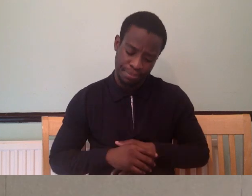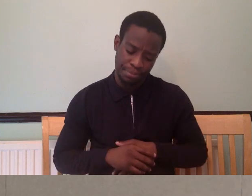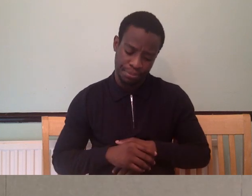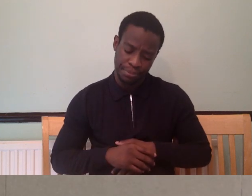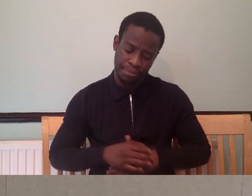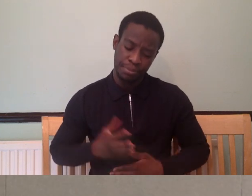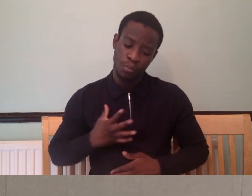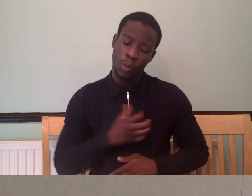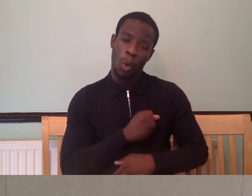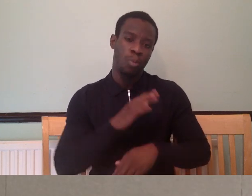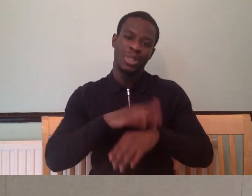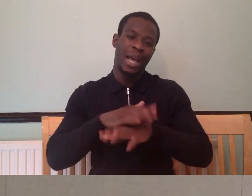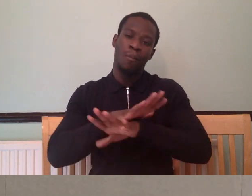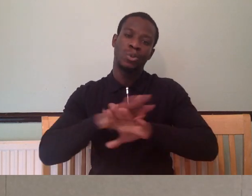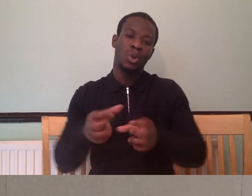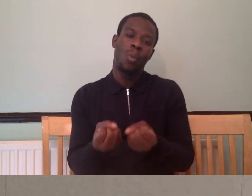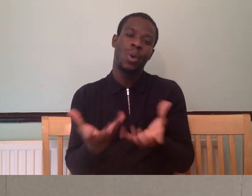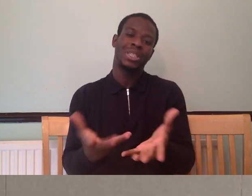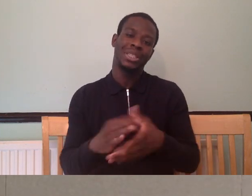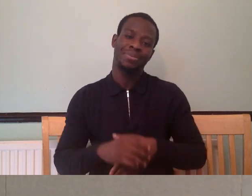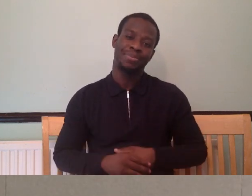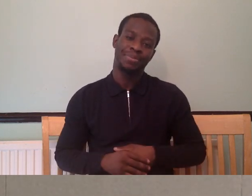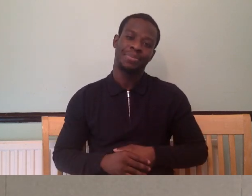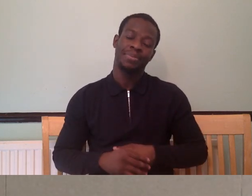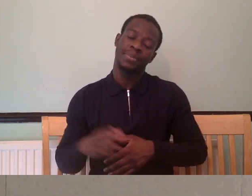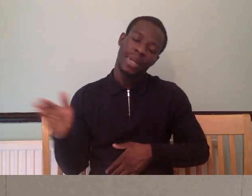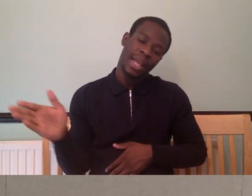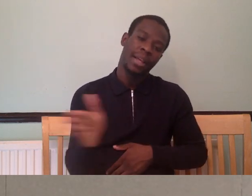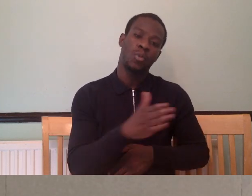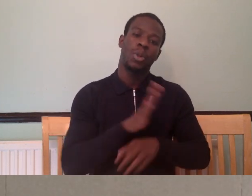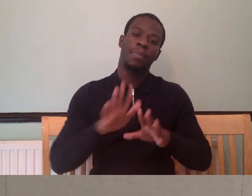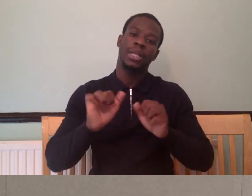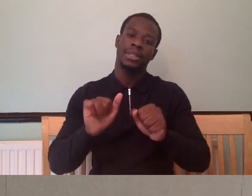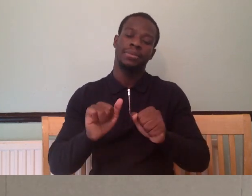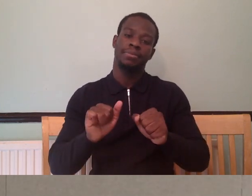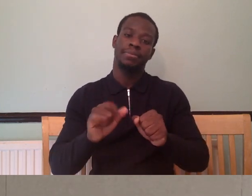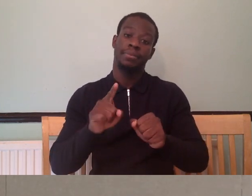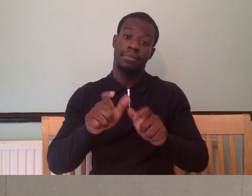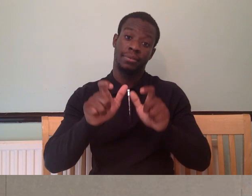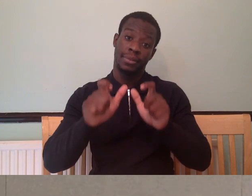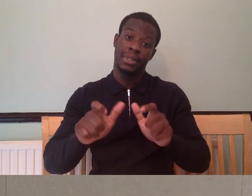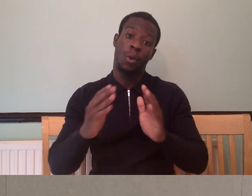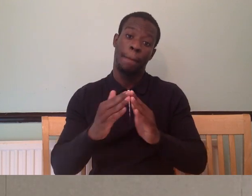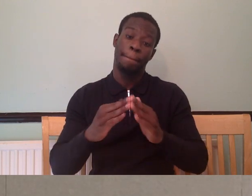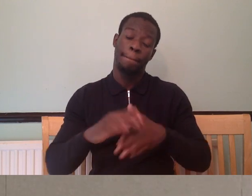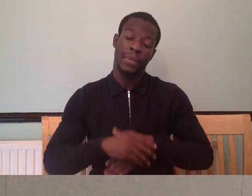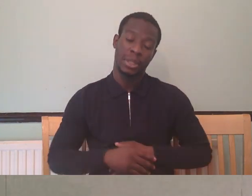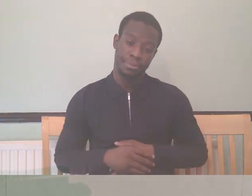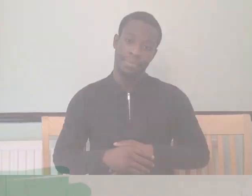I hope the time wasn't wasted. Every blessing. Take care and stay well.